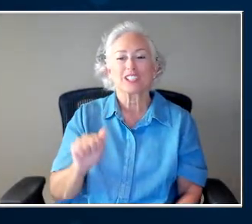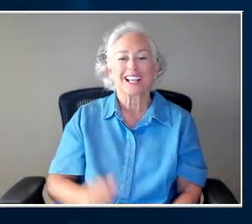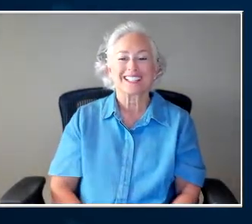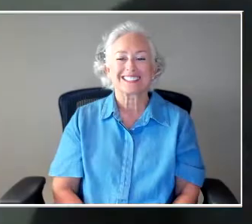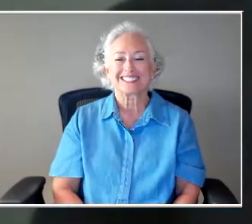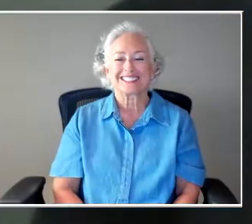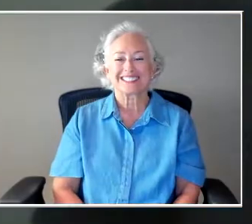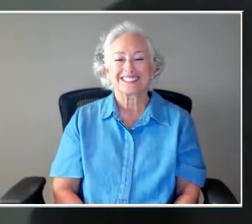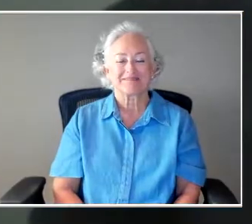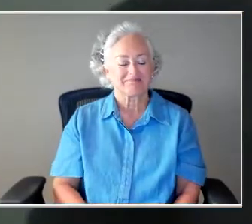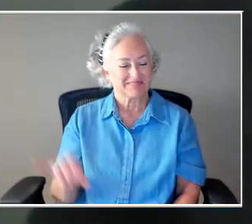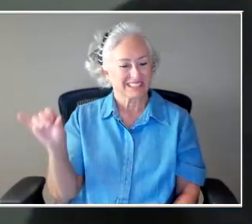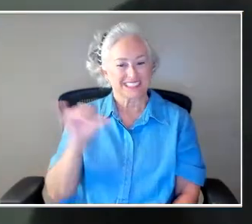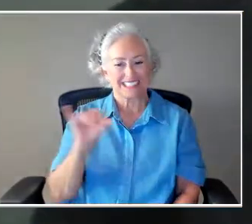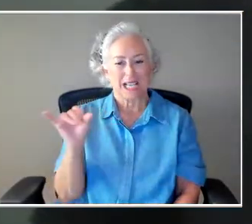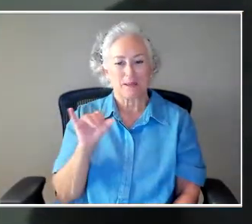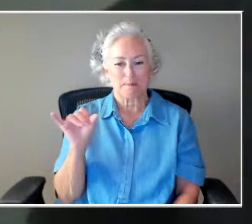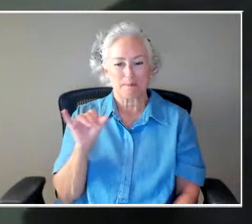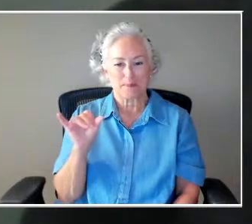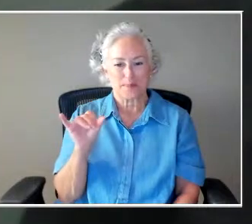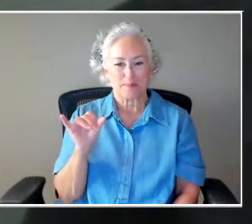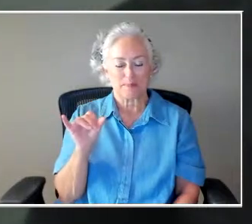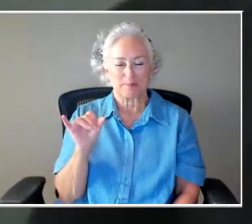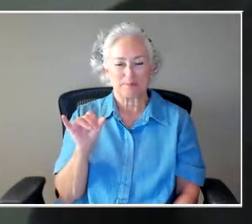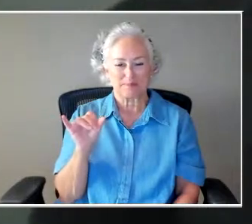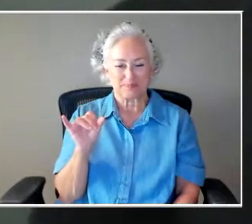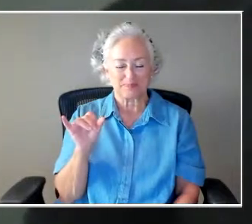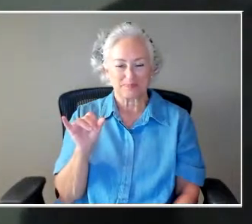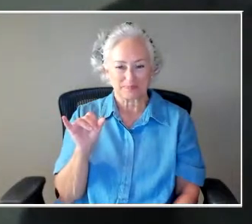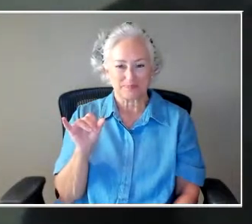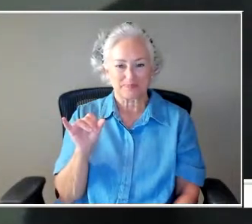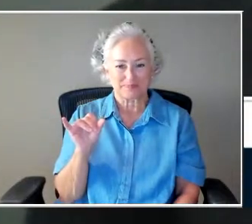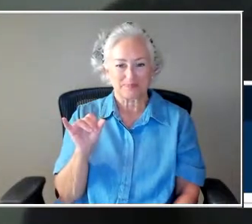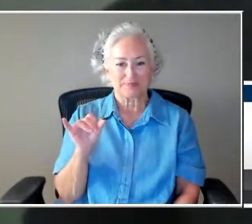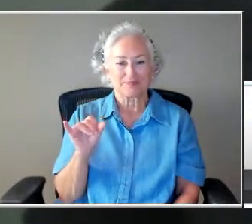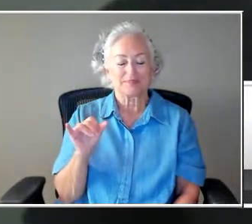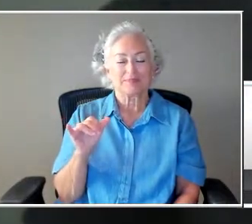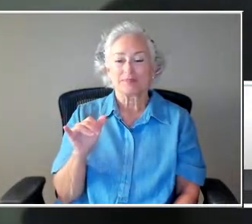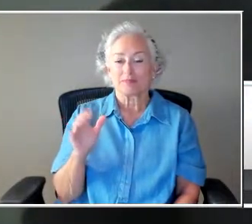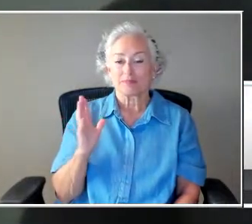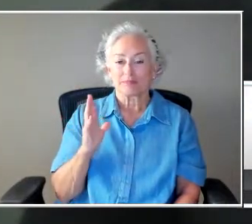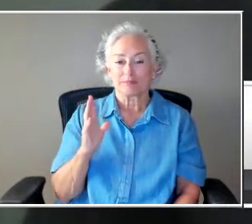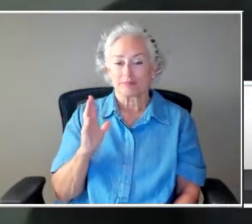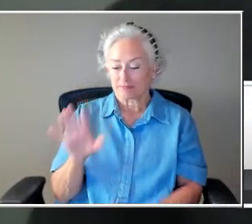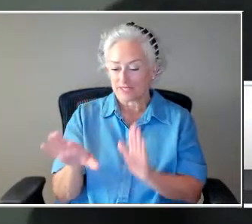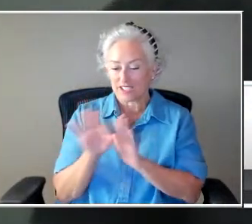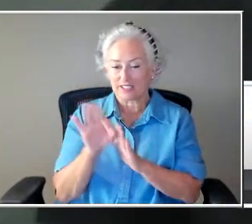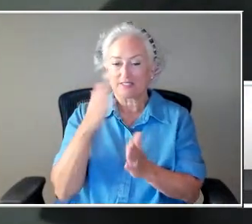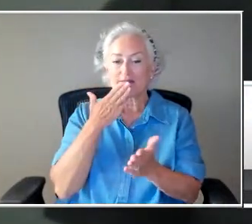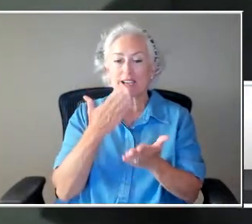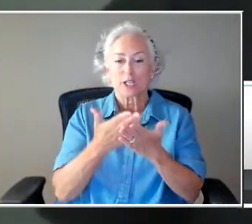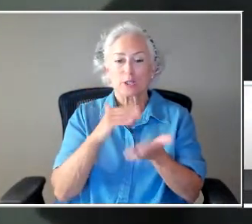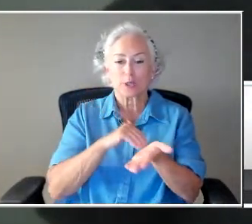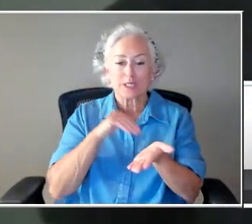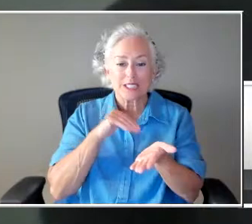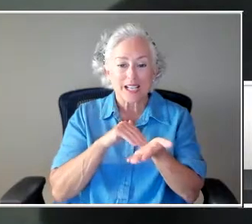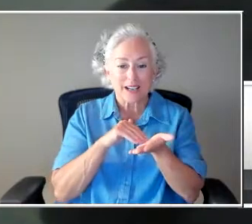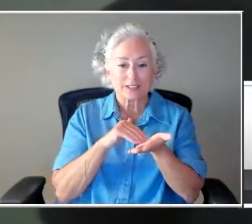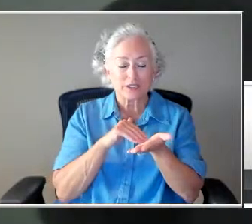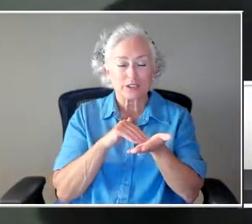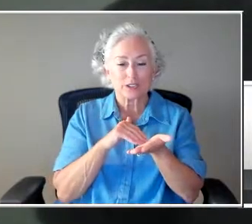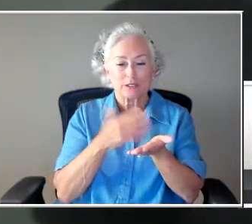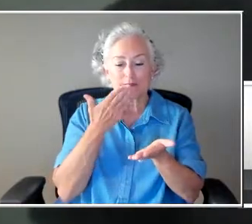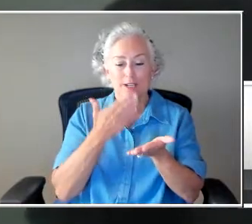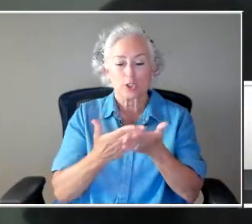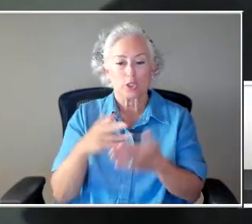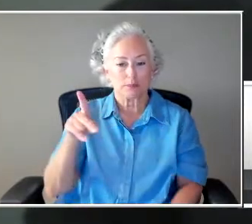The same. And it's find the good doctors and good physical therapists and listen to what